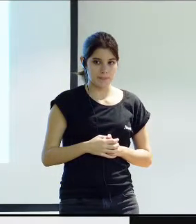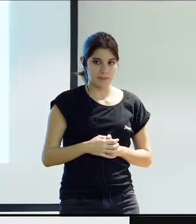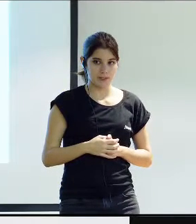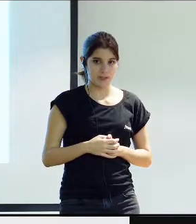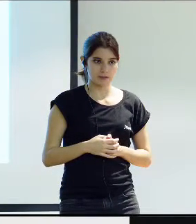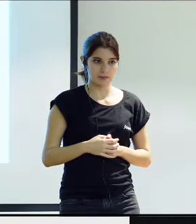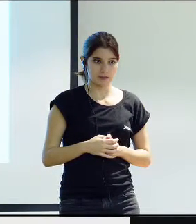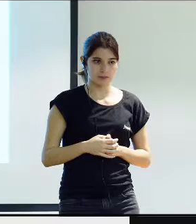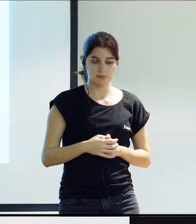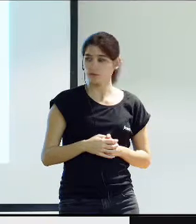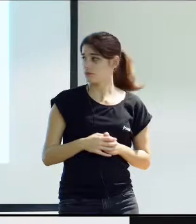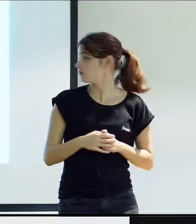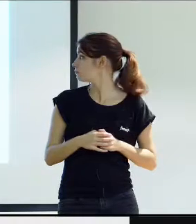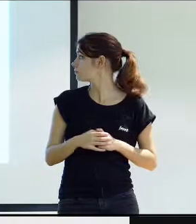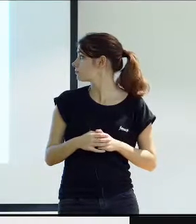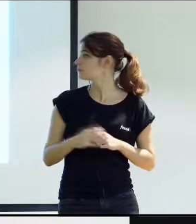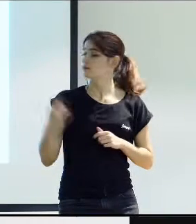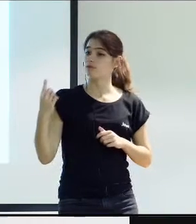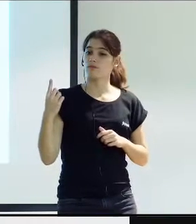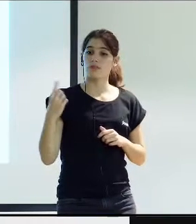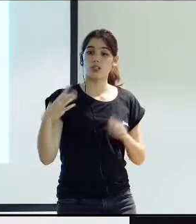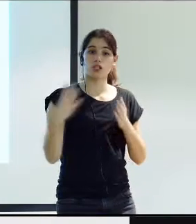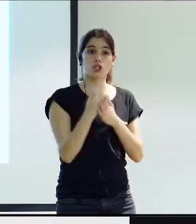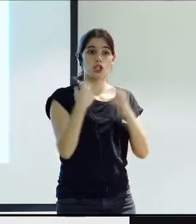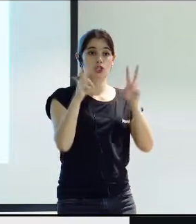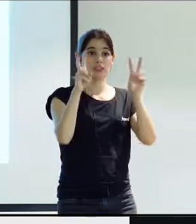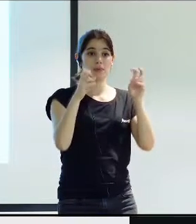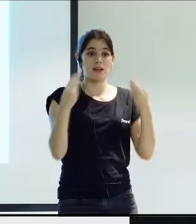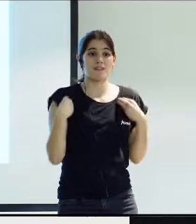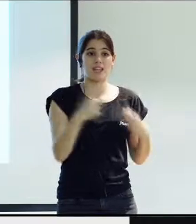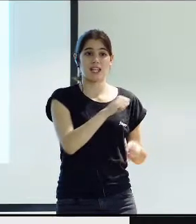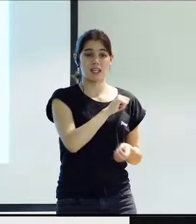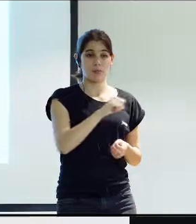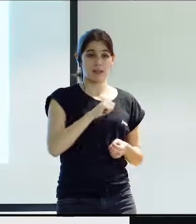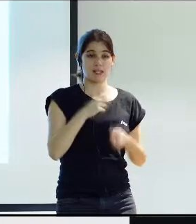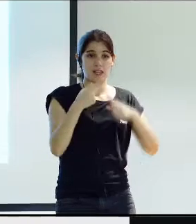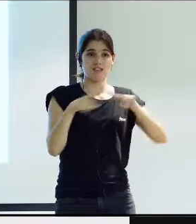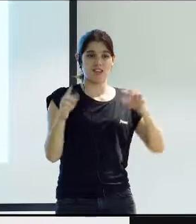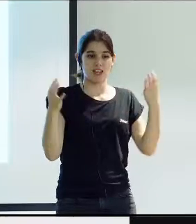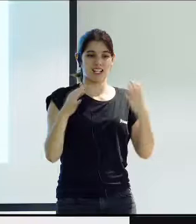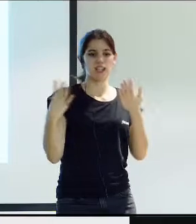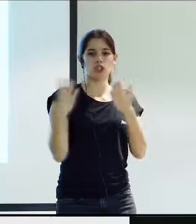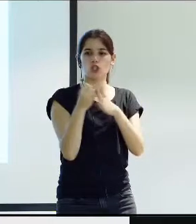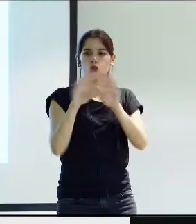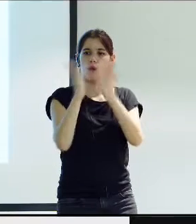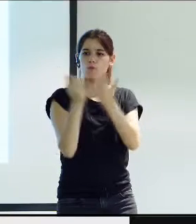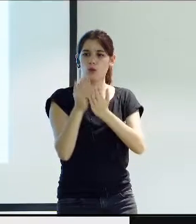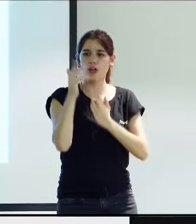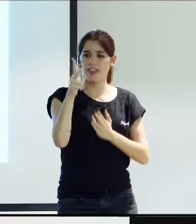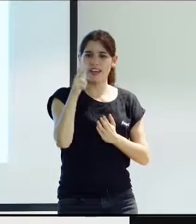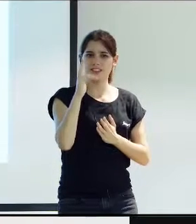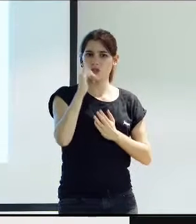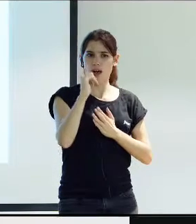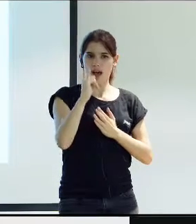everything regarding independent living is that everyone has the right to live independently within